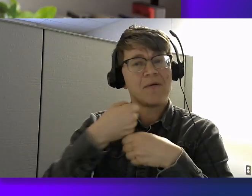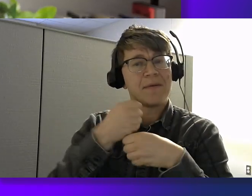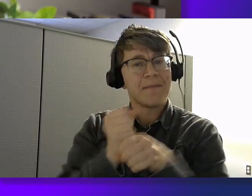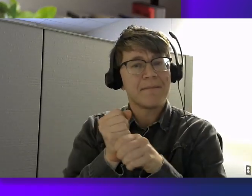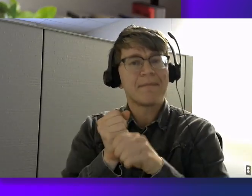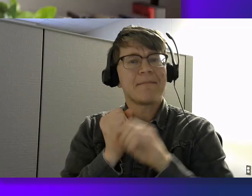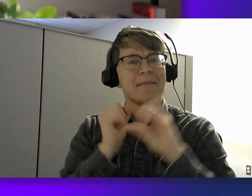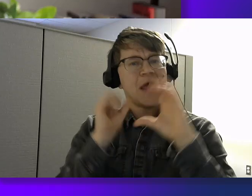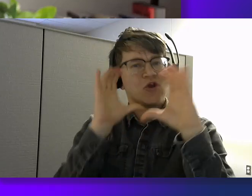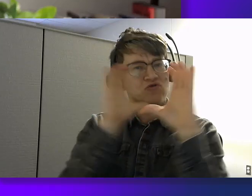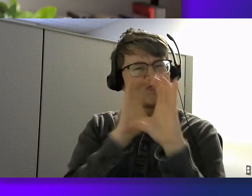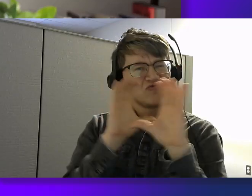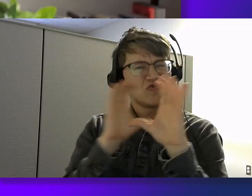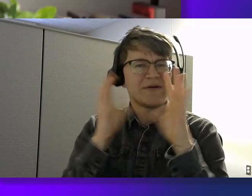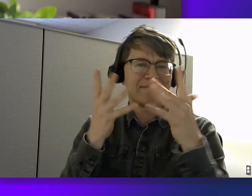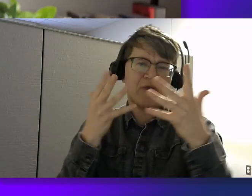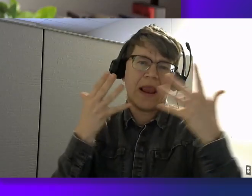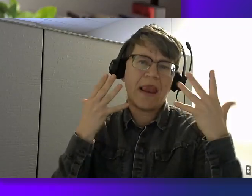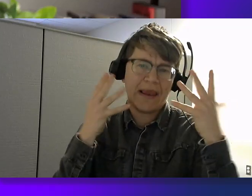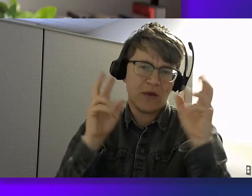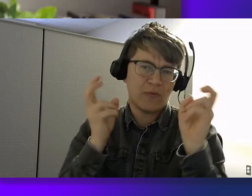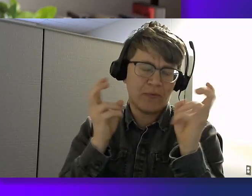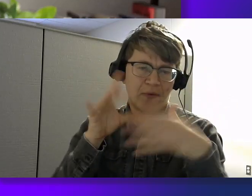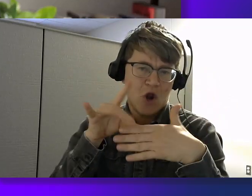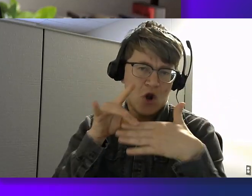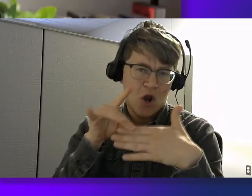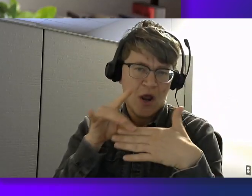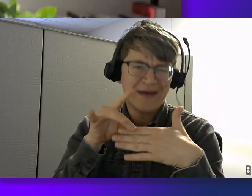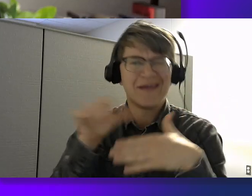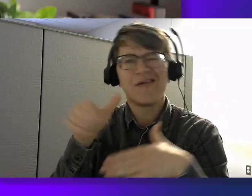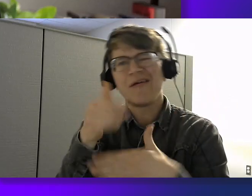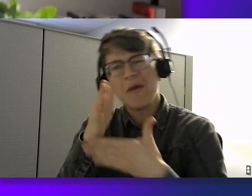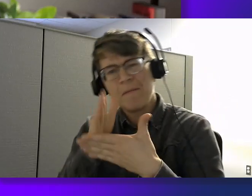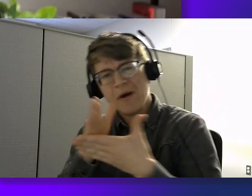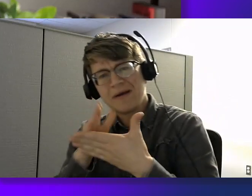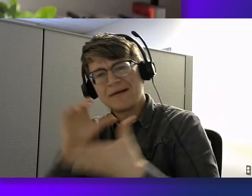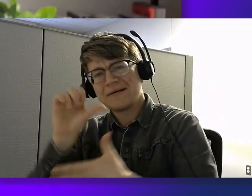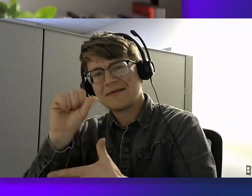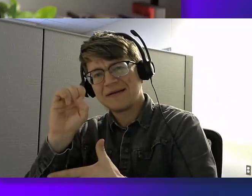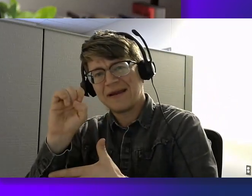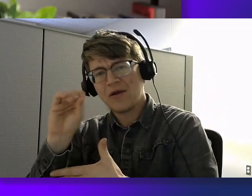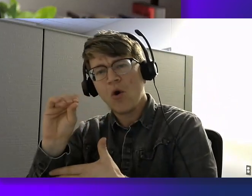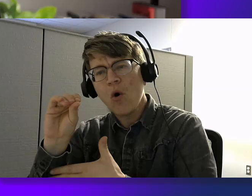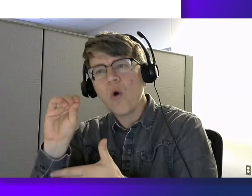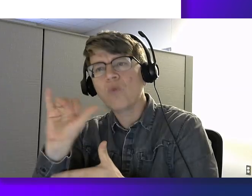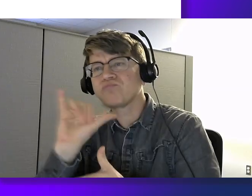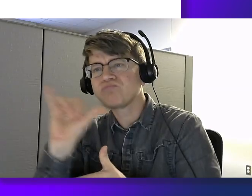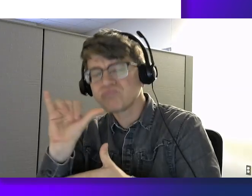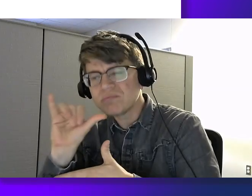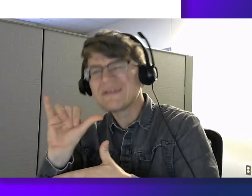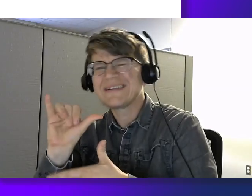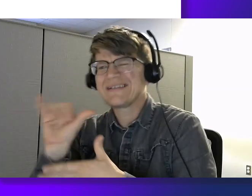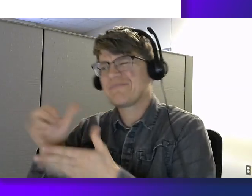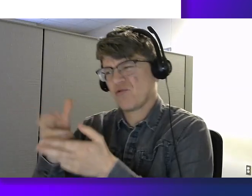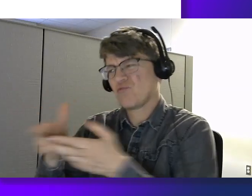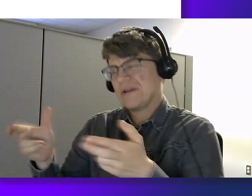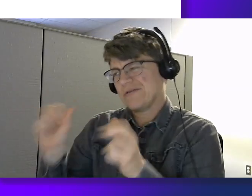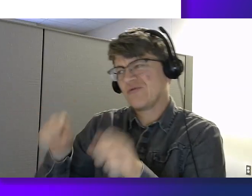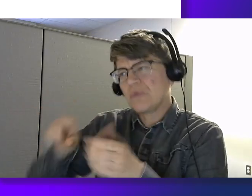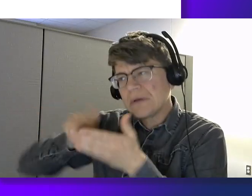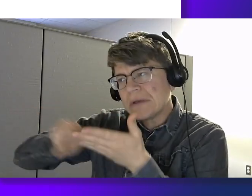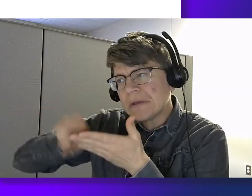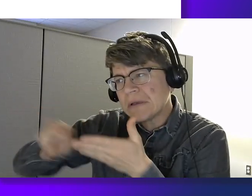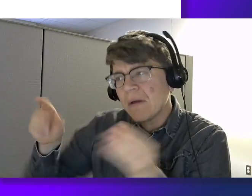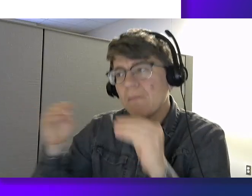are many more aspects of on-page SEO to consider as well, which you can learn about in the resources section. For right now, we're going